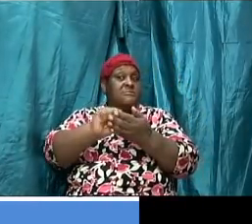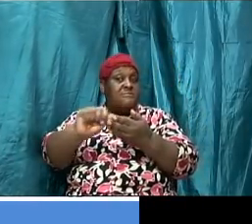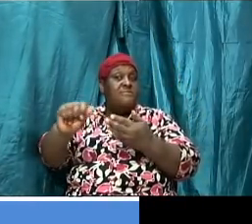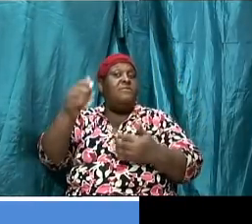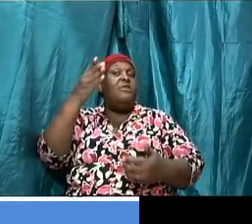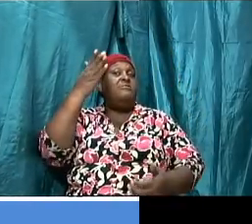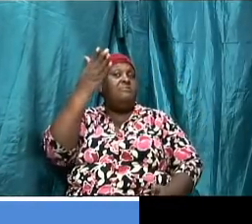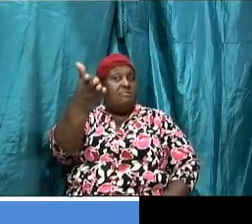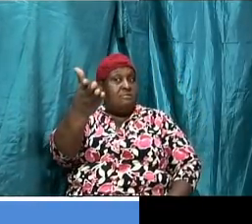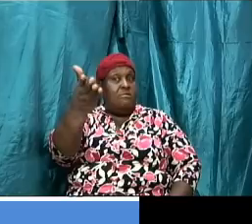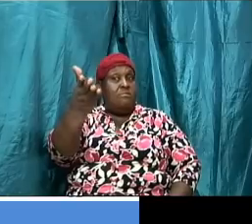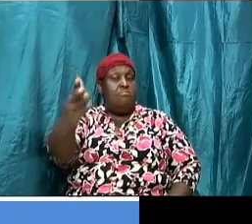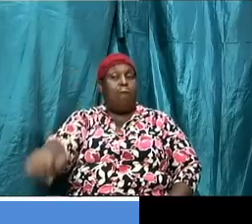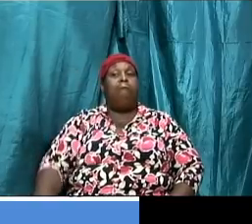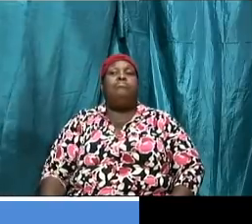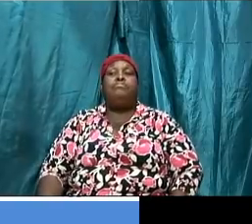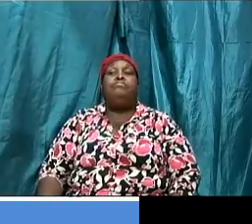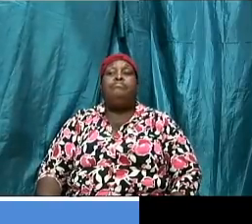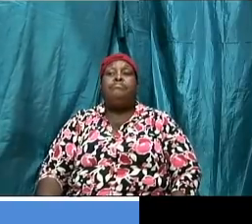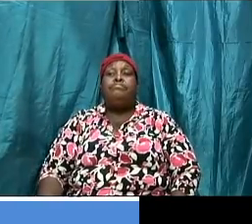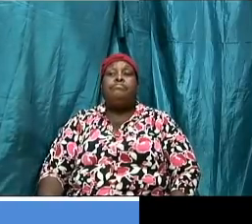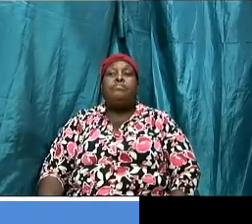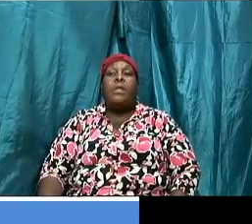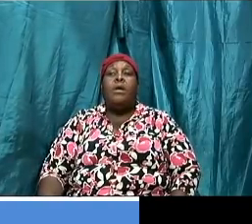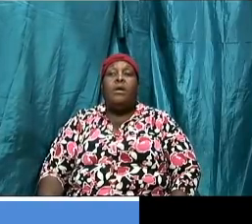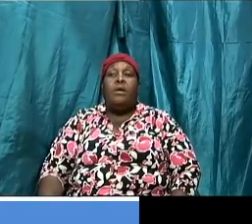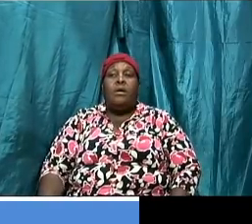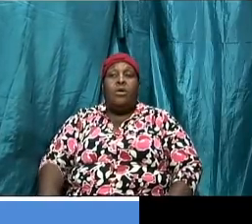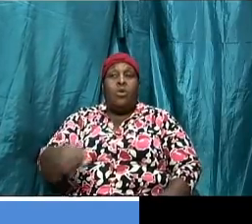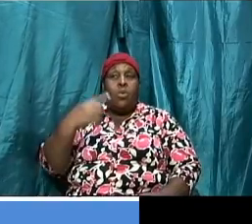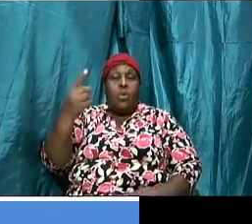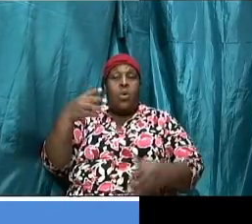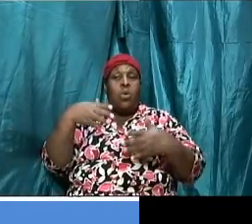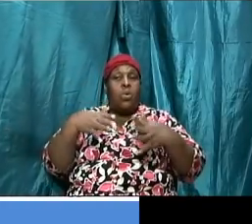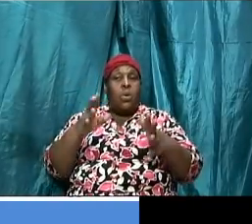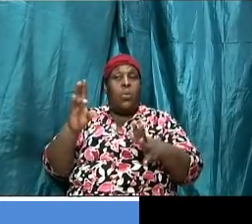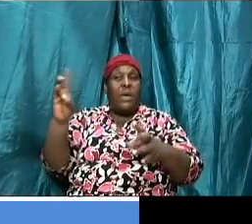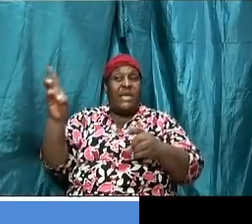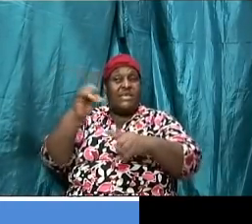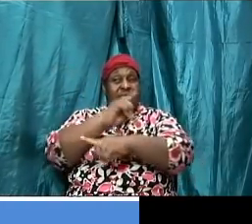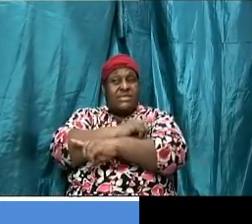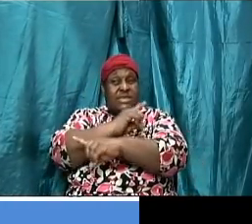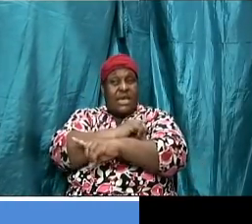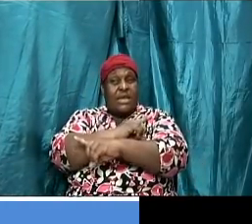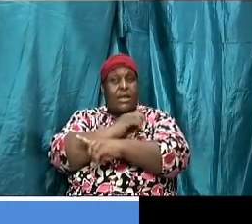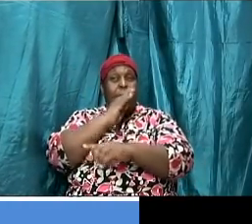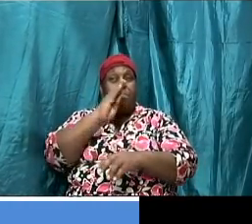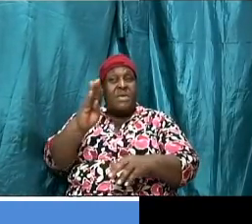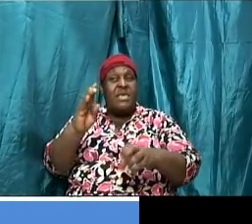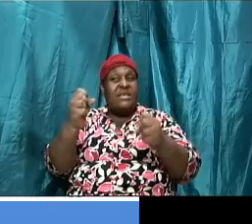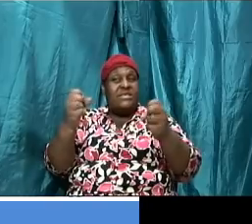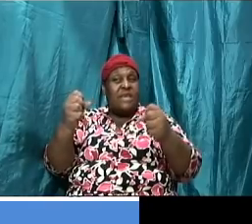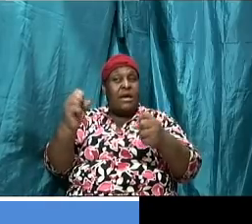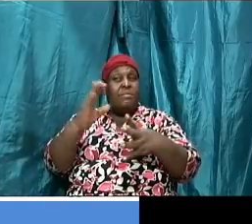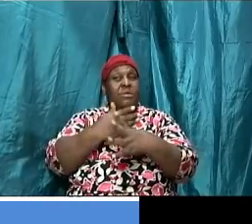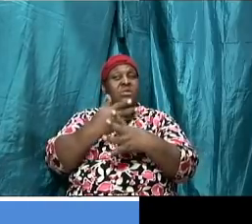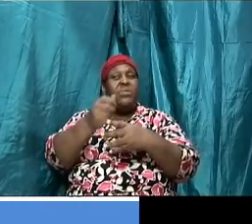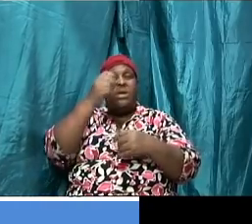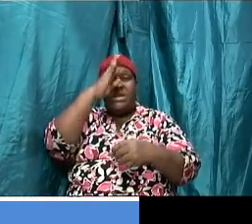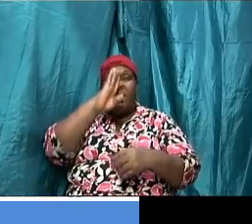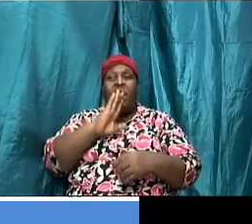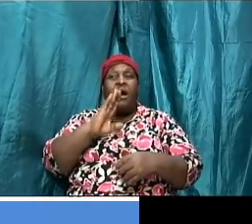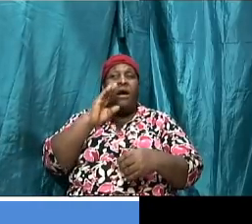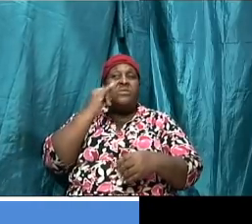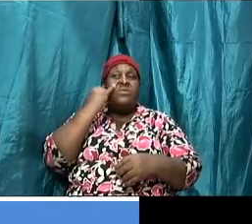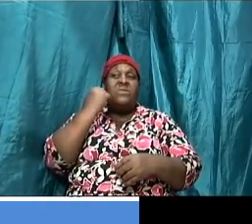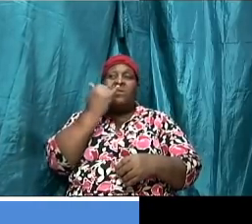Let's move on. The only way the Sabbath could be a sign between God and Israel is the fact that the sign is unique